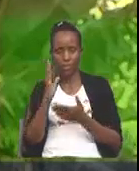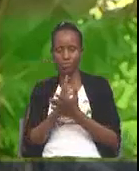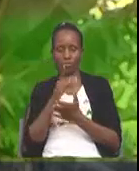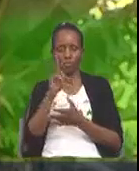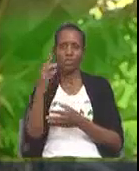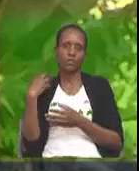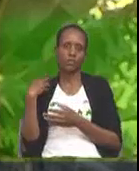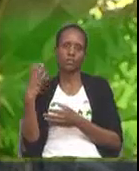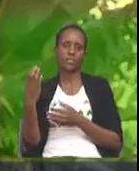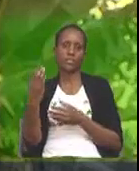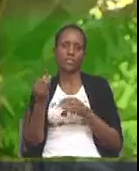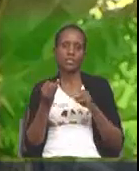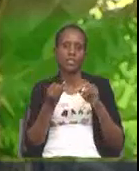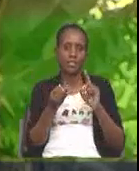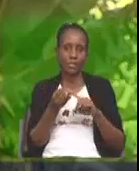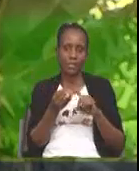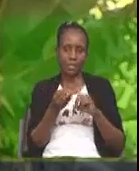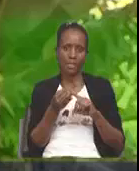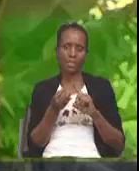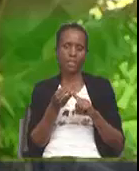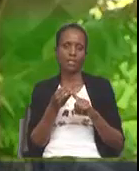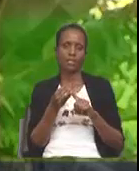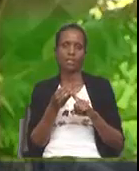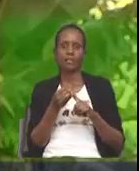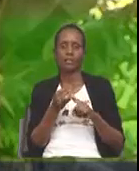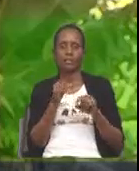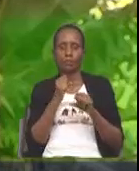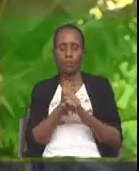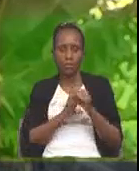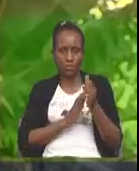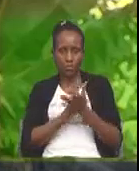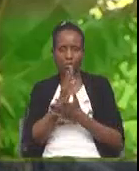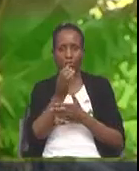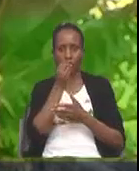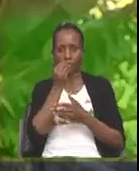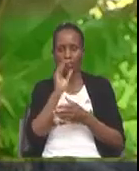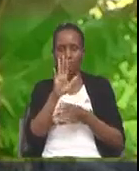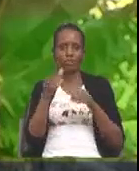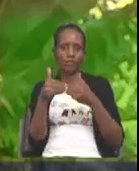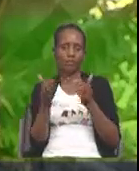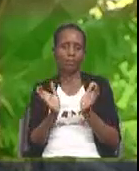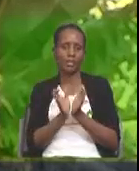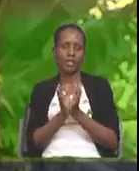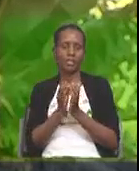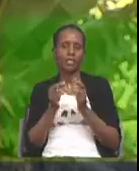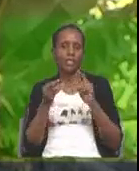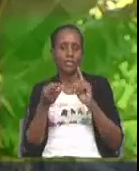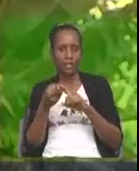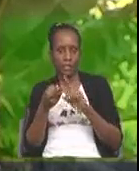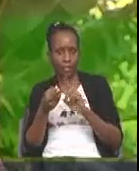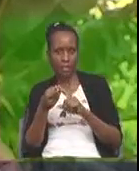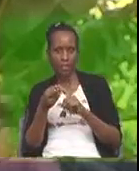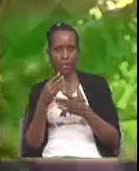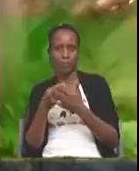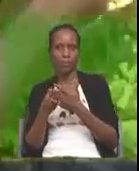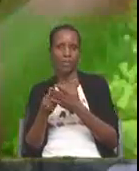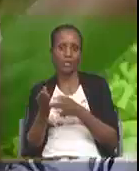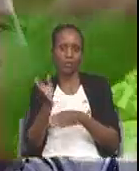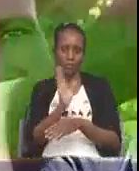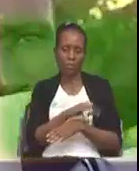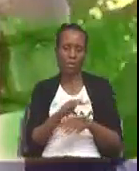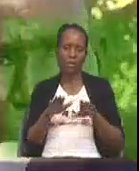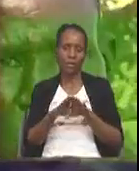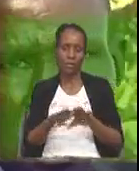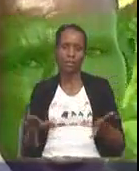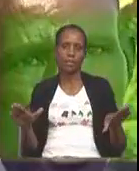mzito. Alafu ya pili, inaweka chakula nyumbani. Ya tatu, inarudisha pesa zingine